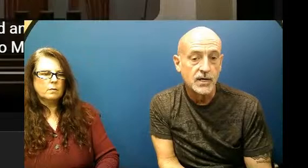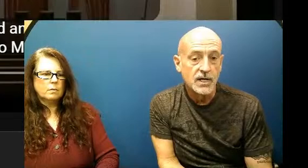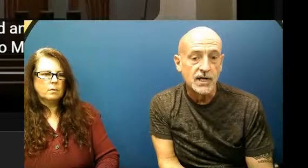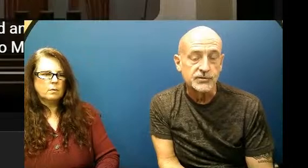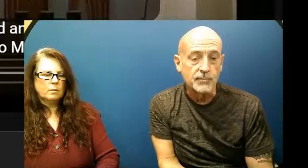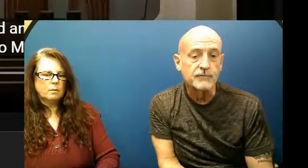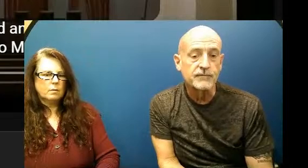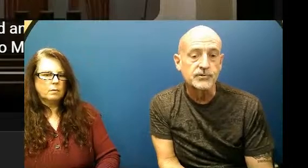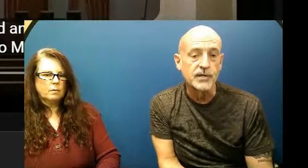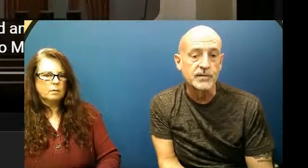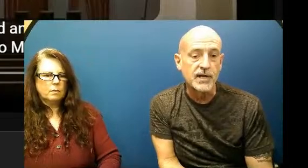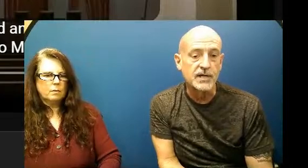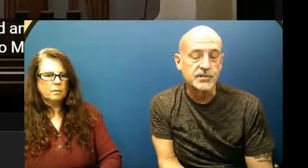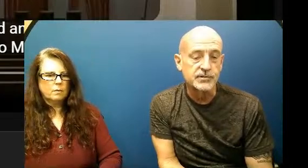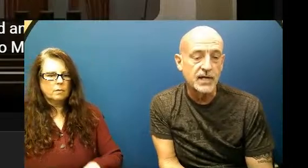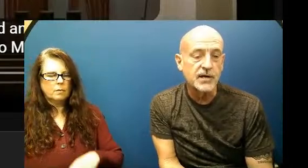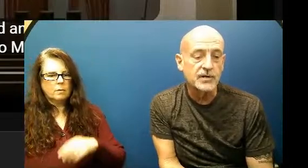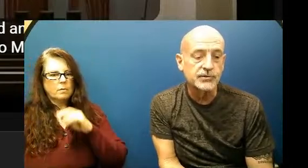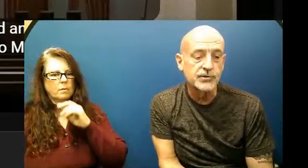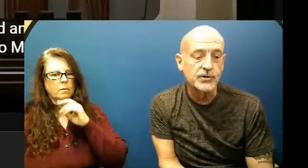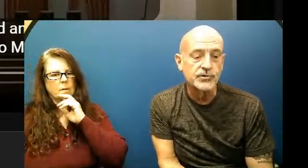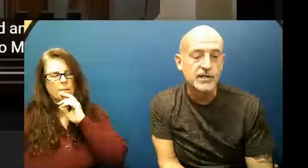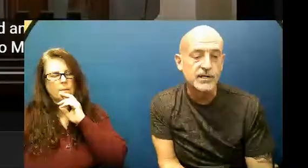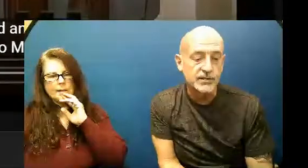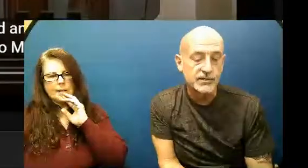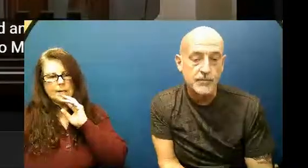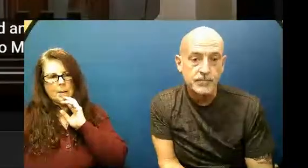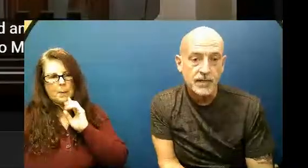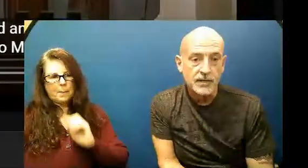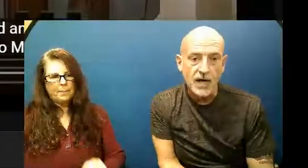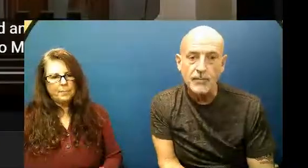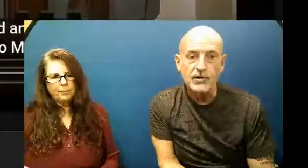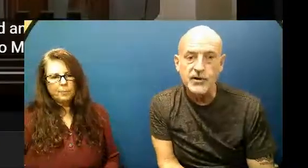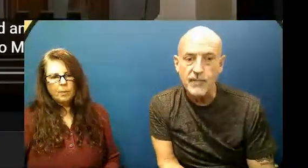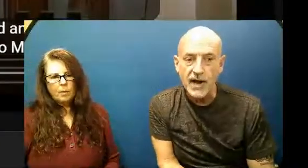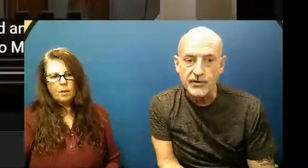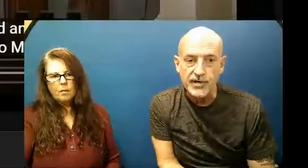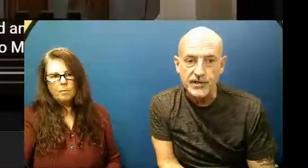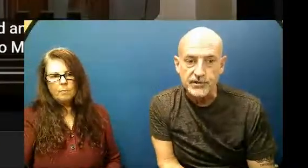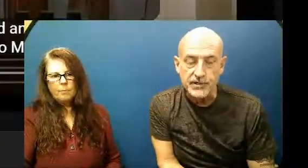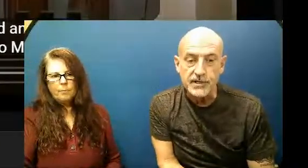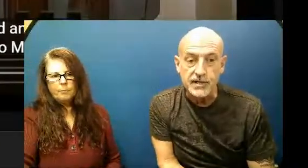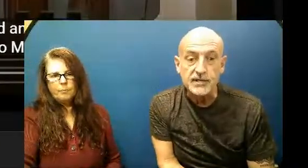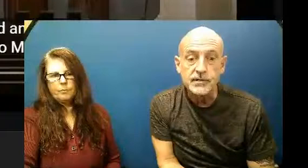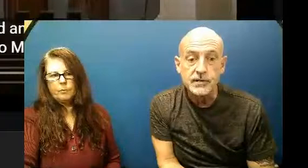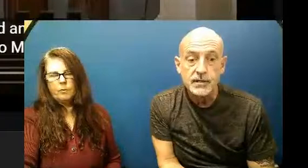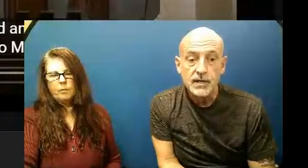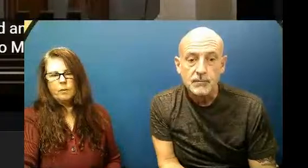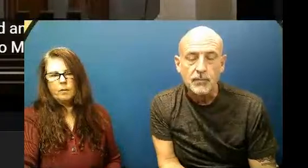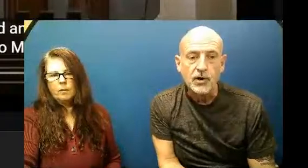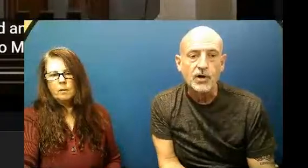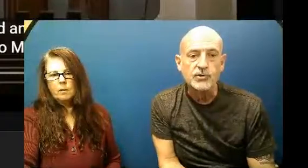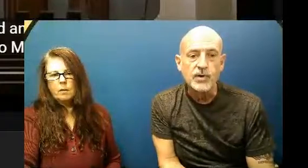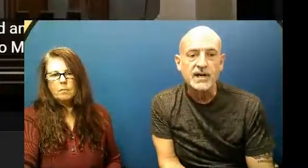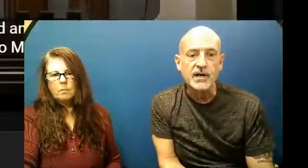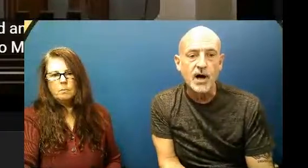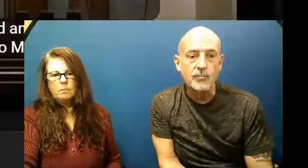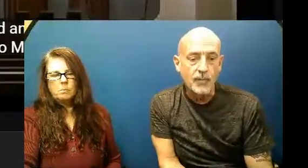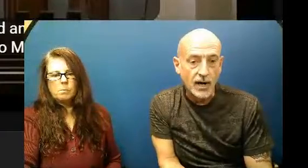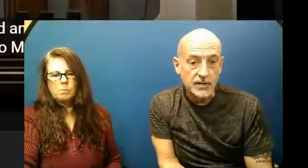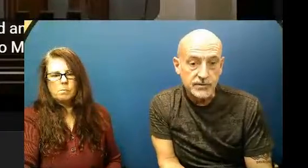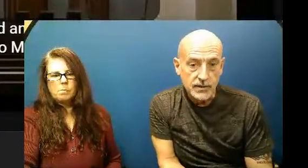us. And some of those limitations, that Constitution exists not because everybody agreed it should exist, but because we